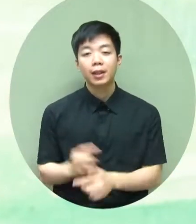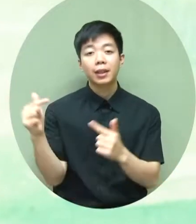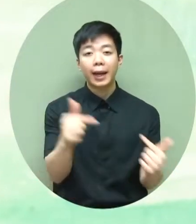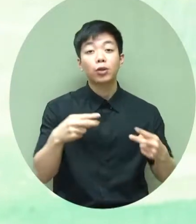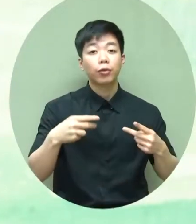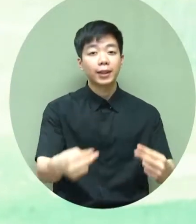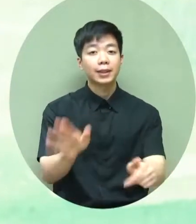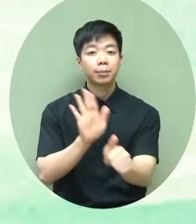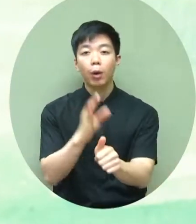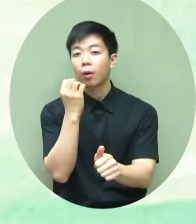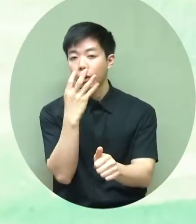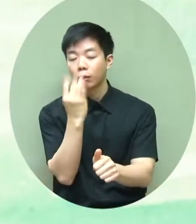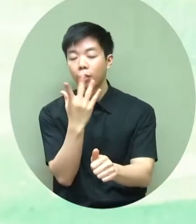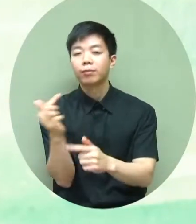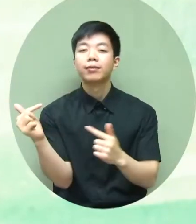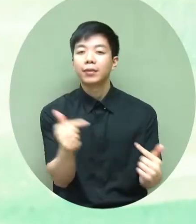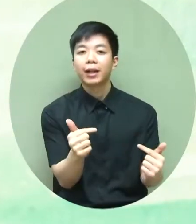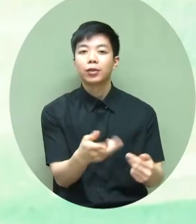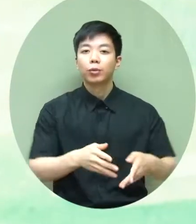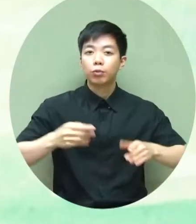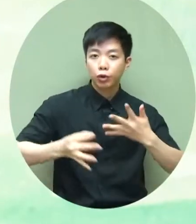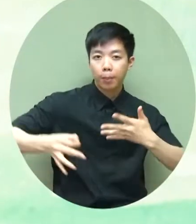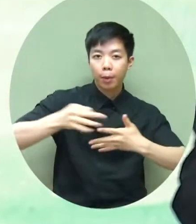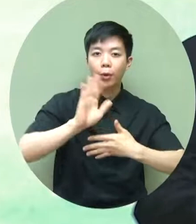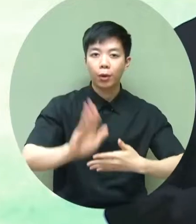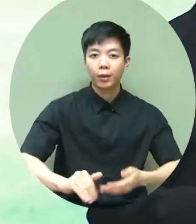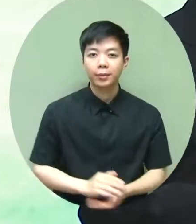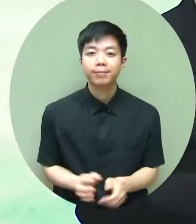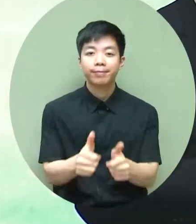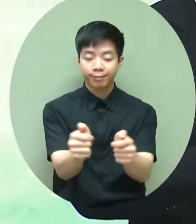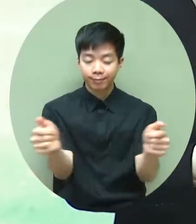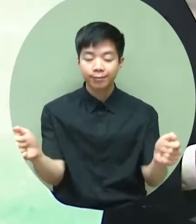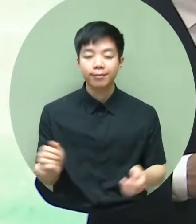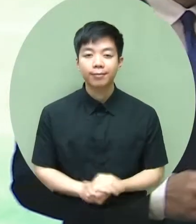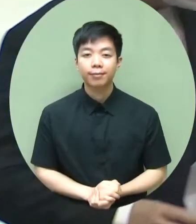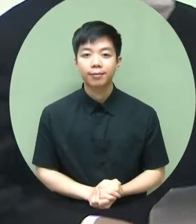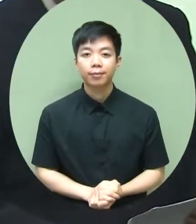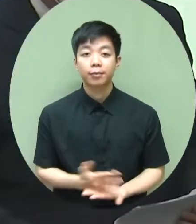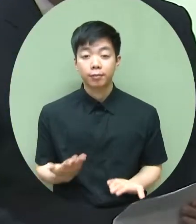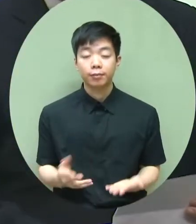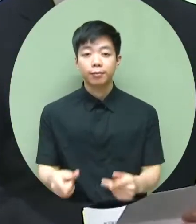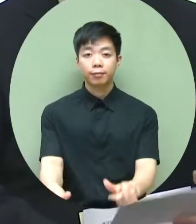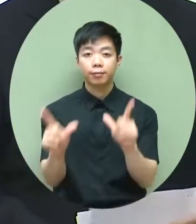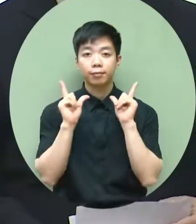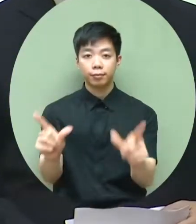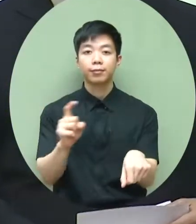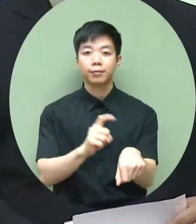sustainable services to the public. We'll keep Hong Kong moving. Thank you. Thank you.